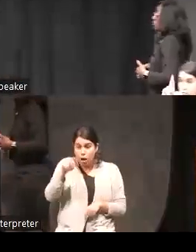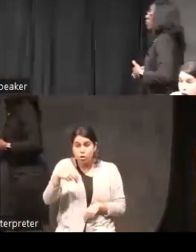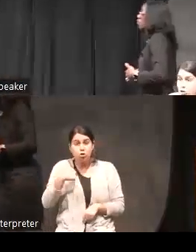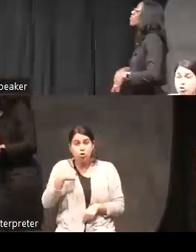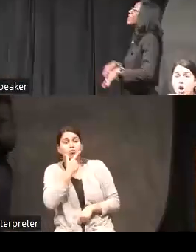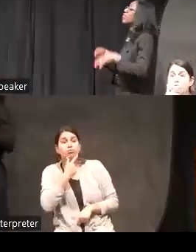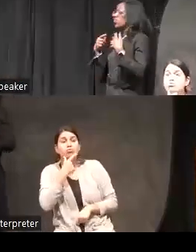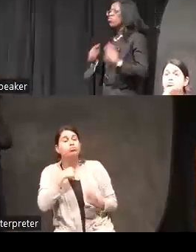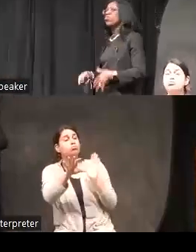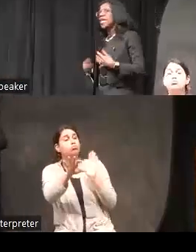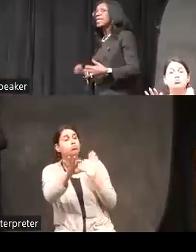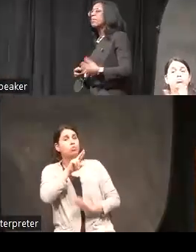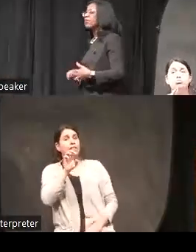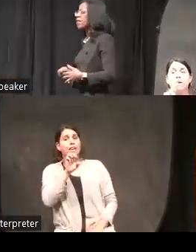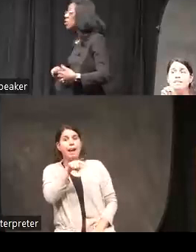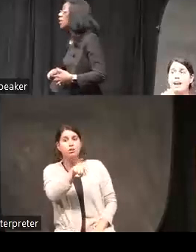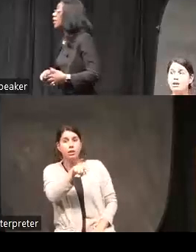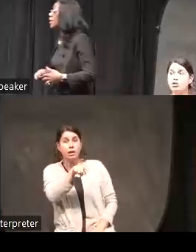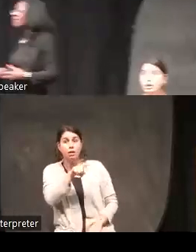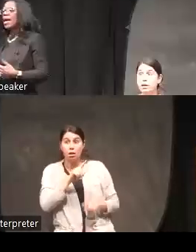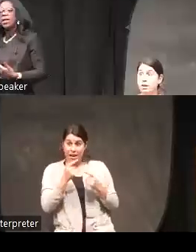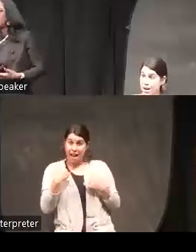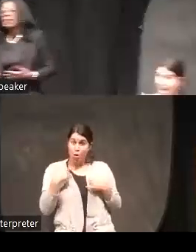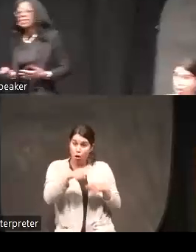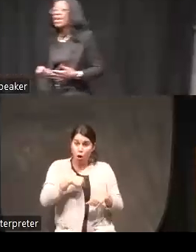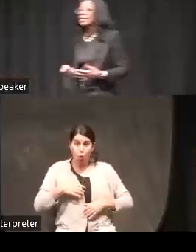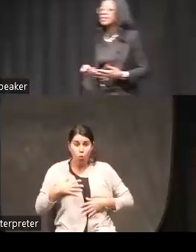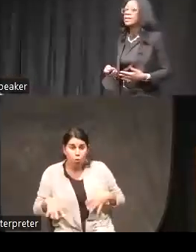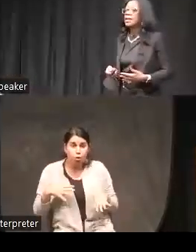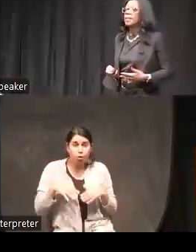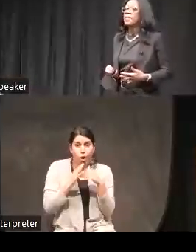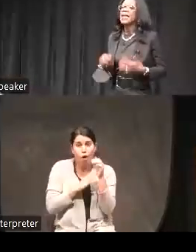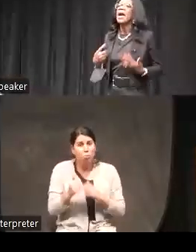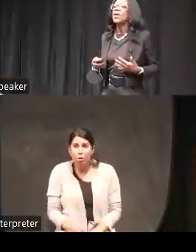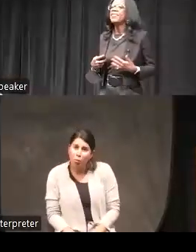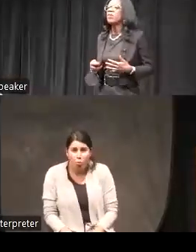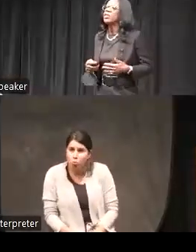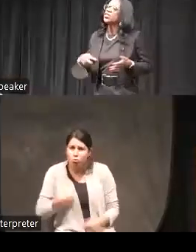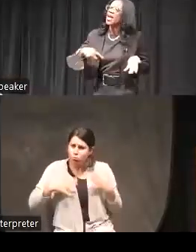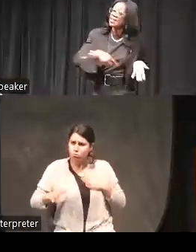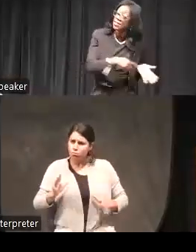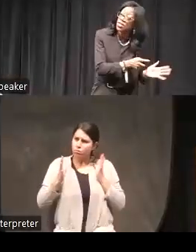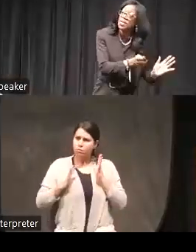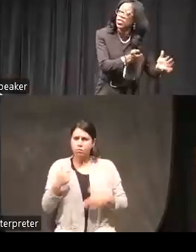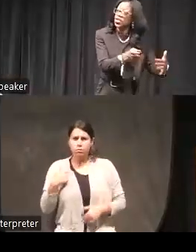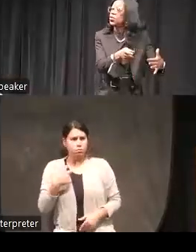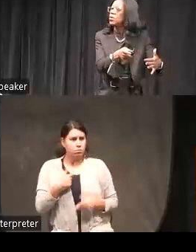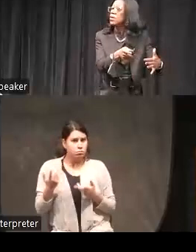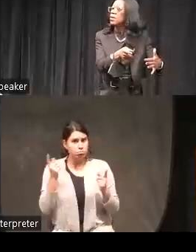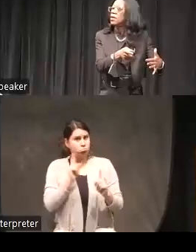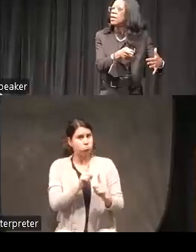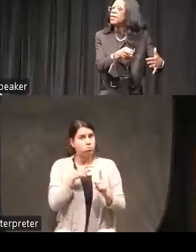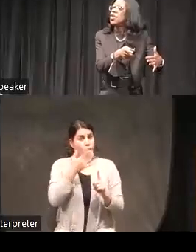going to dress really professionally. I'm not going in my sweats because I want that realtor not to steer me